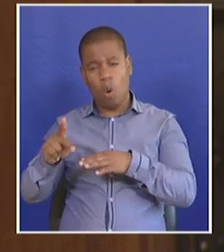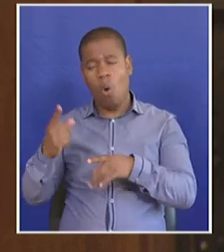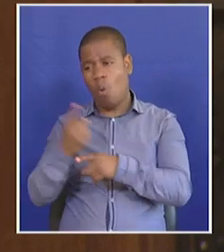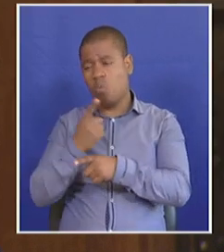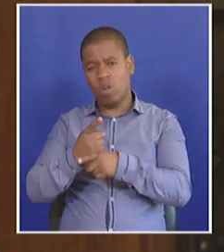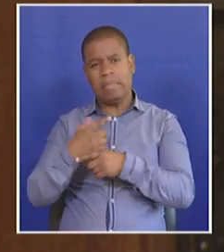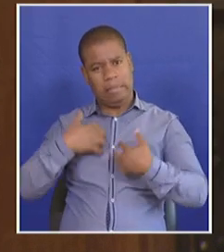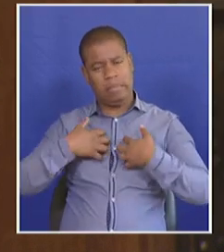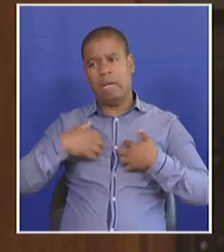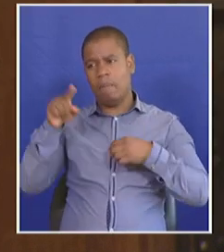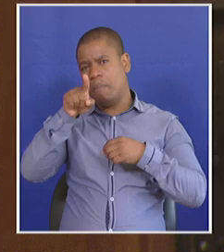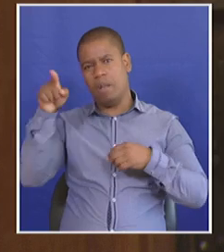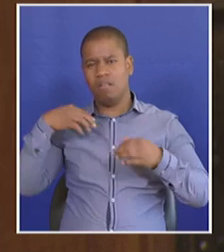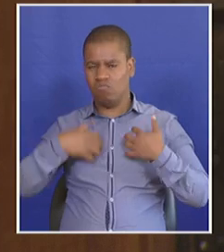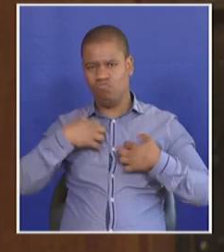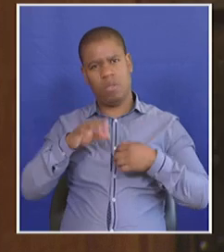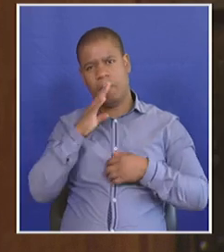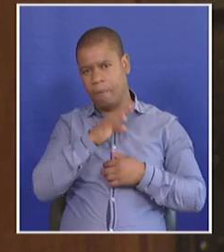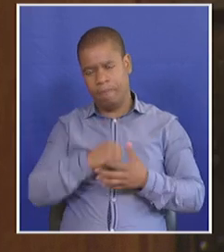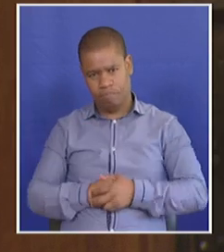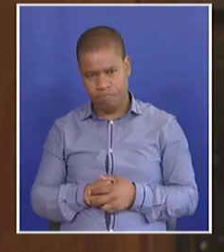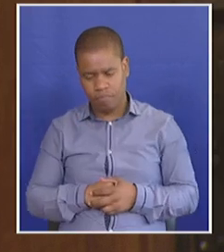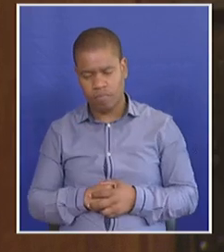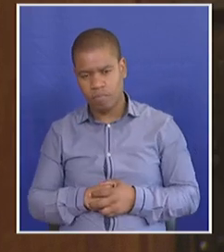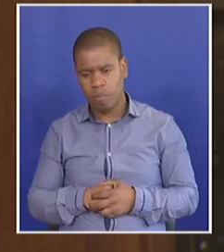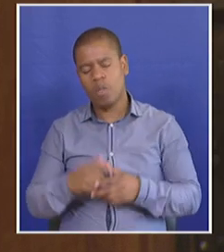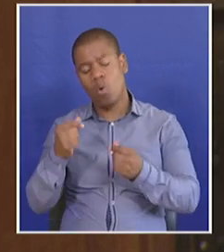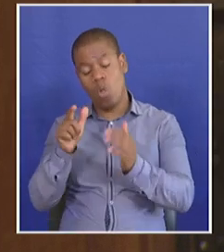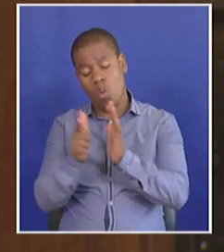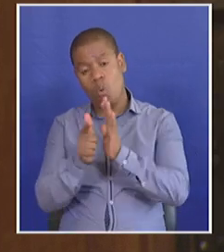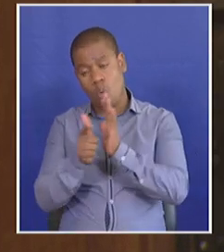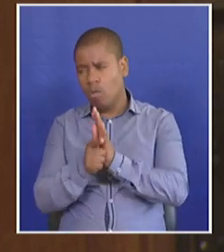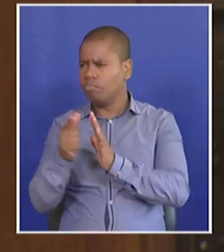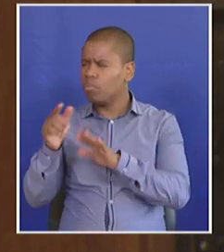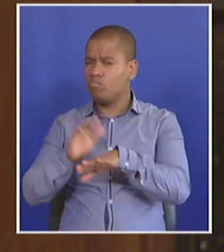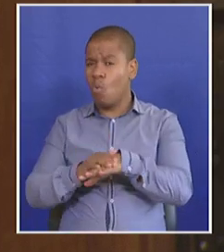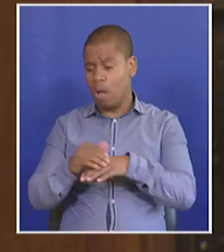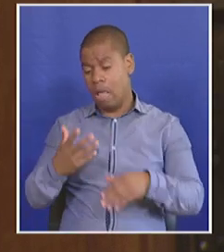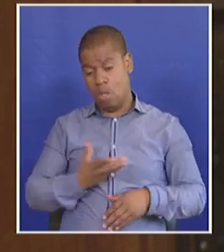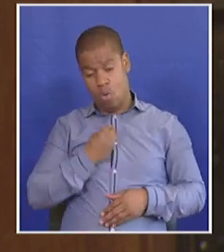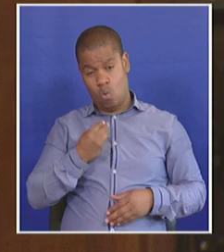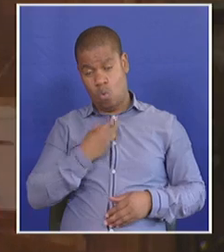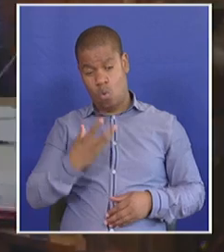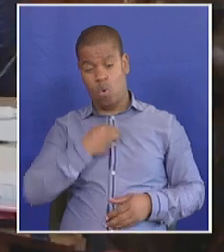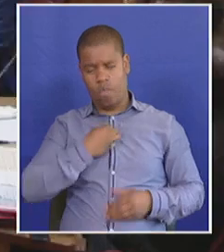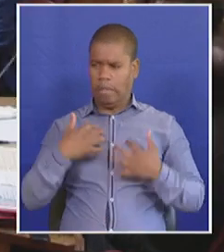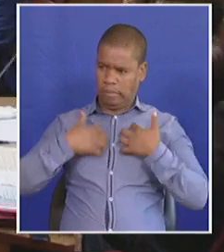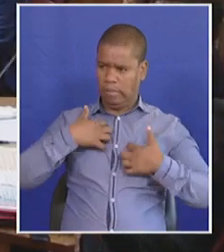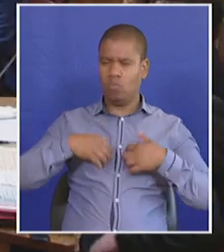time, but what is the government doing to make the study of law more attractive for young black South Africans?